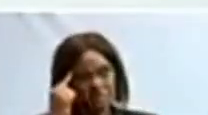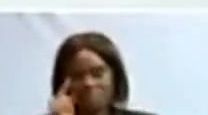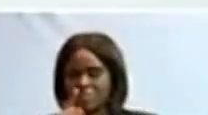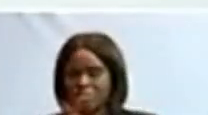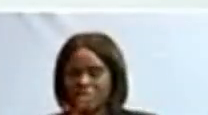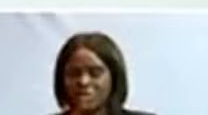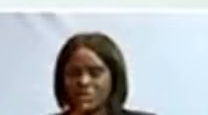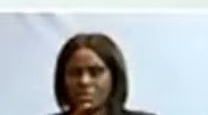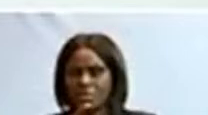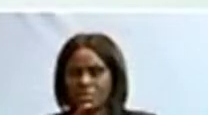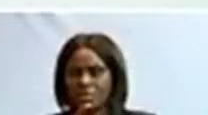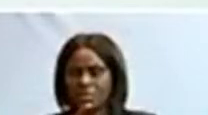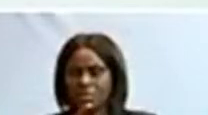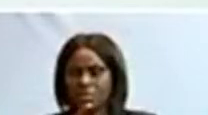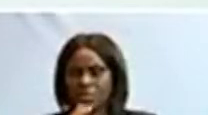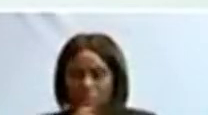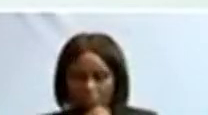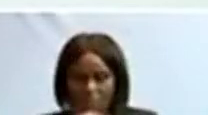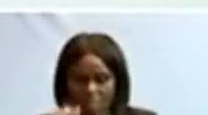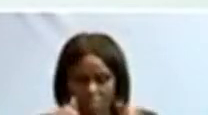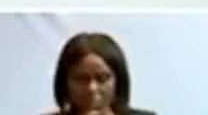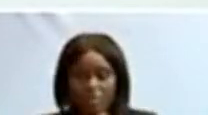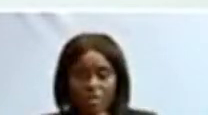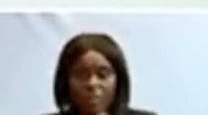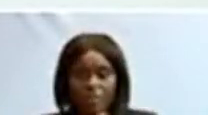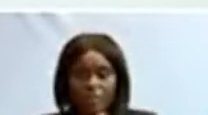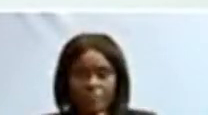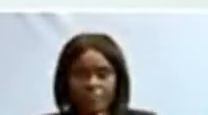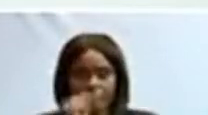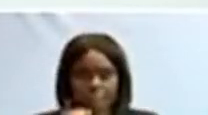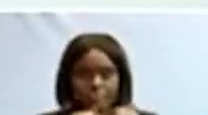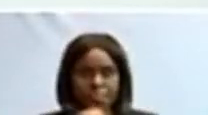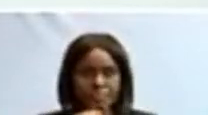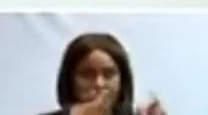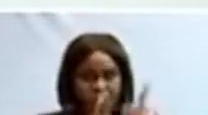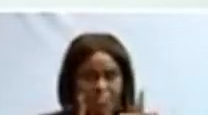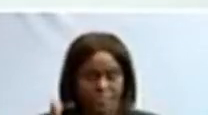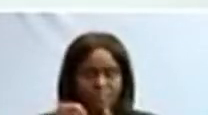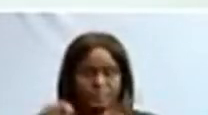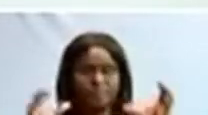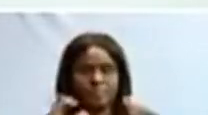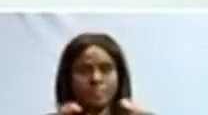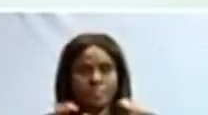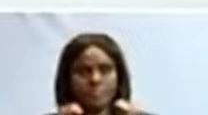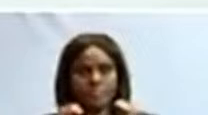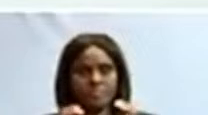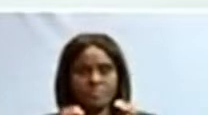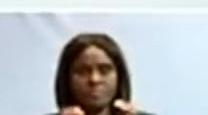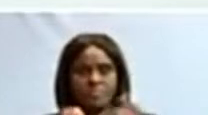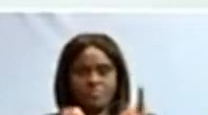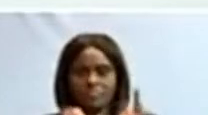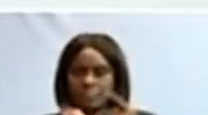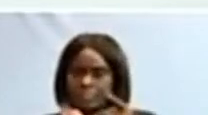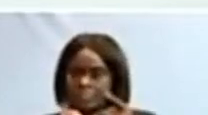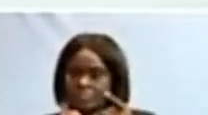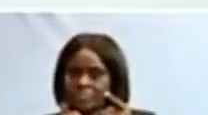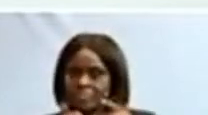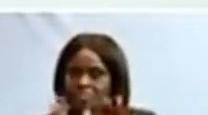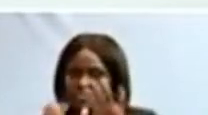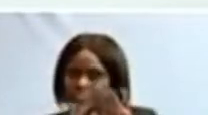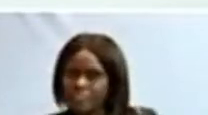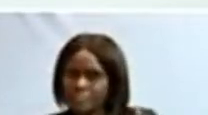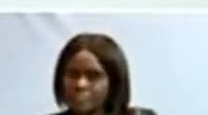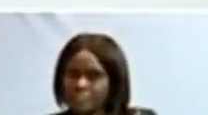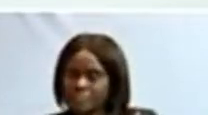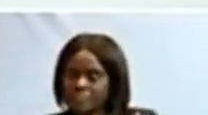deal with the annual performance of the council. The one you skip